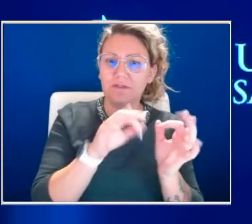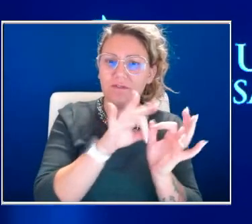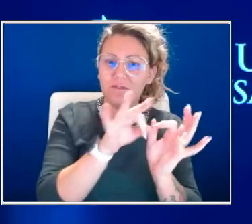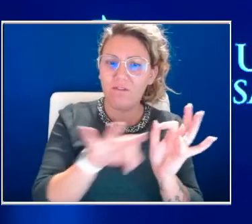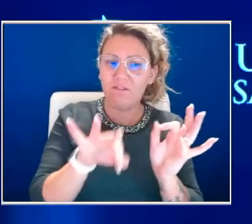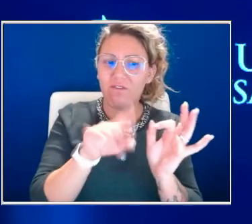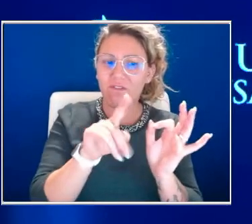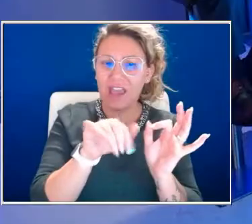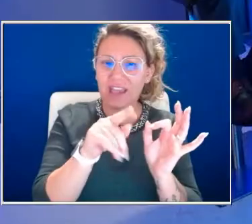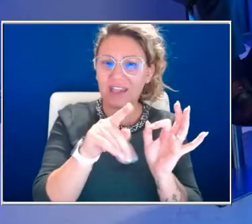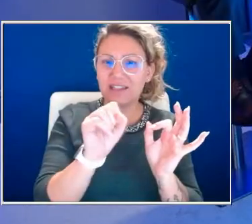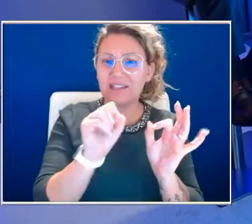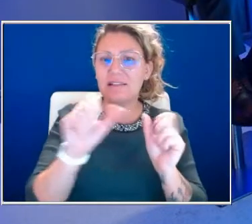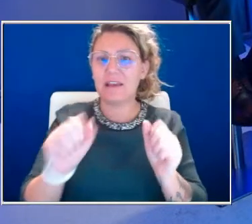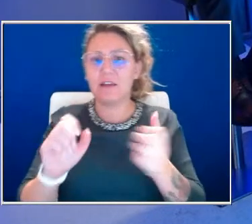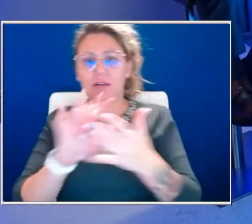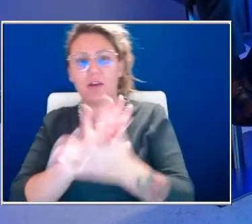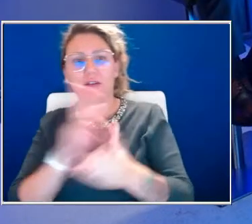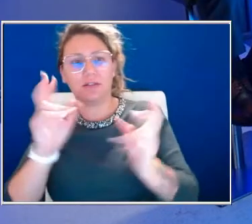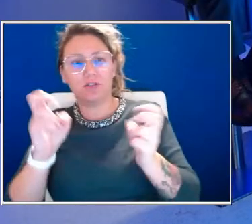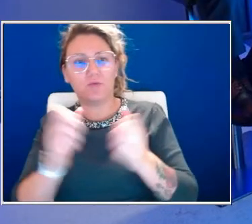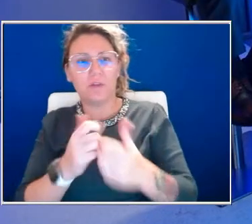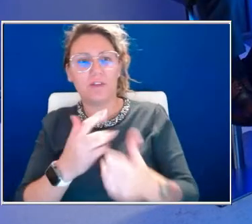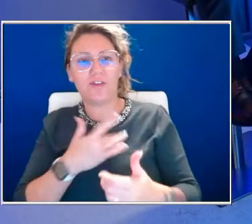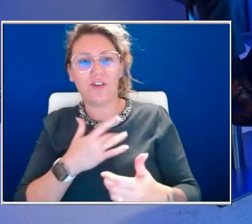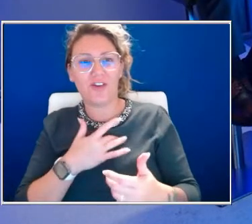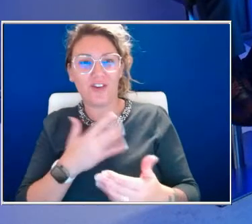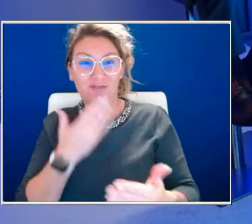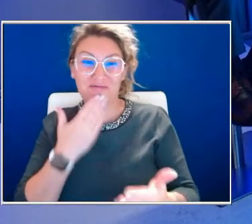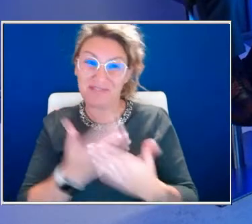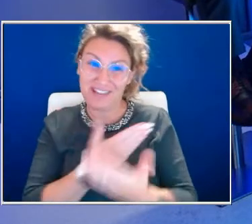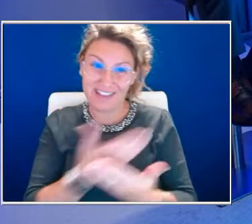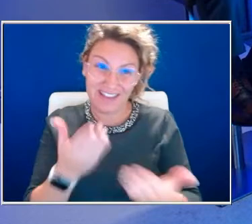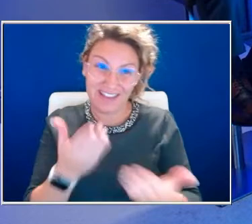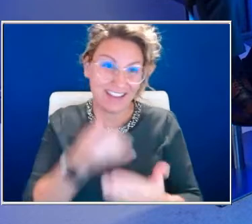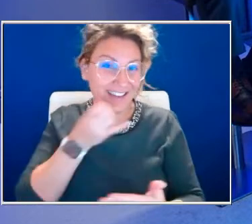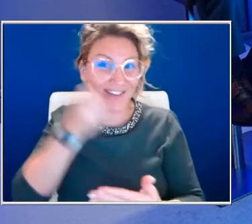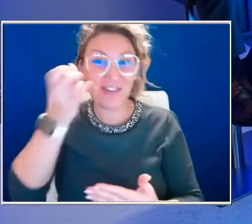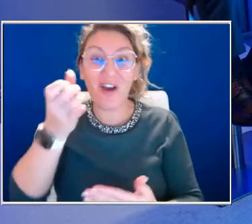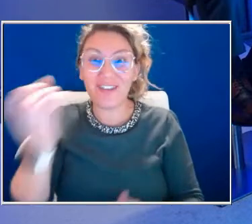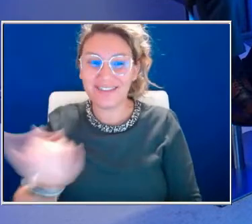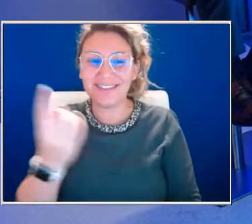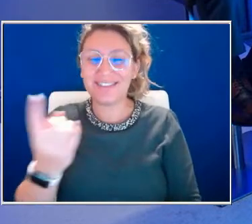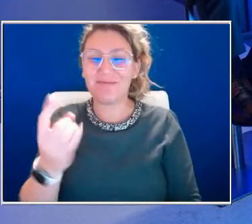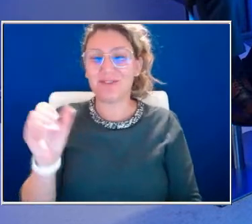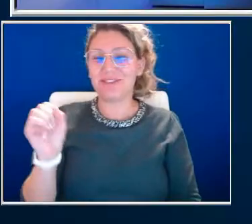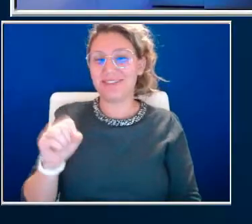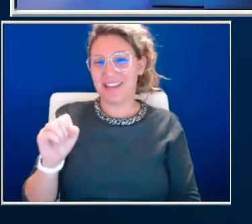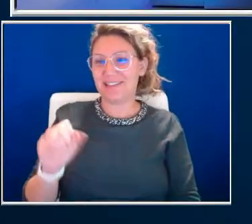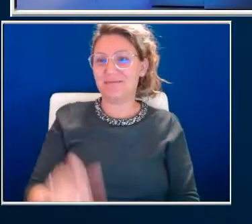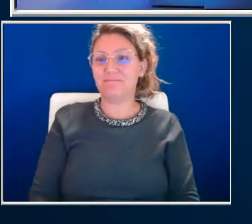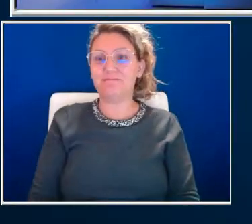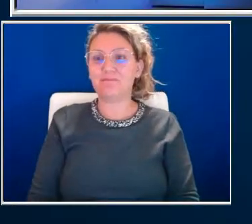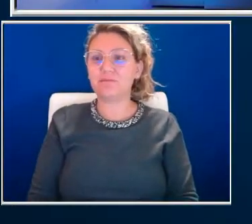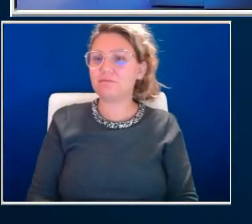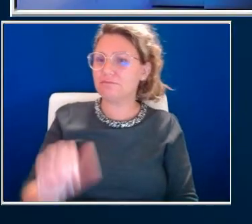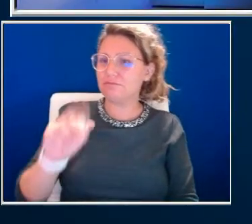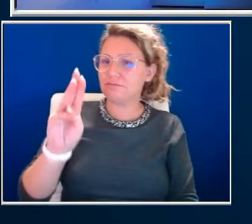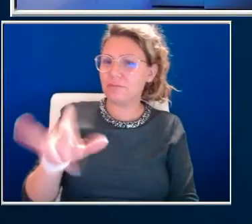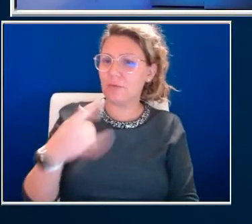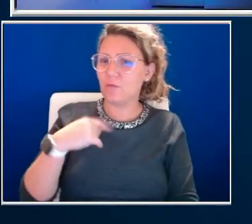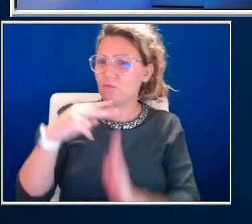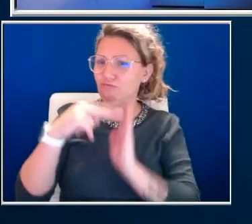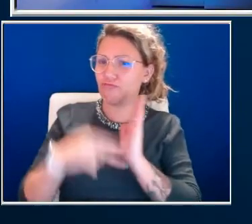the heart. So regardless, good thing he picked up the phone and made a call to someone. Yes, definitely. So Amy, we read that varicose veins are not considered